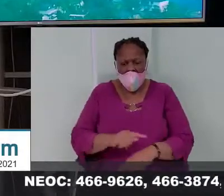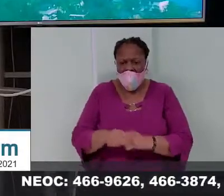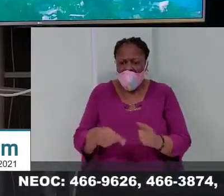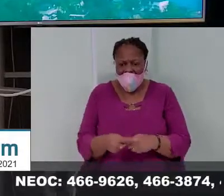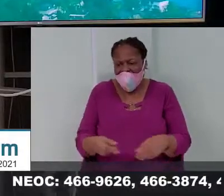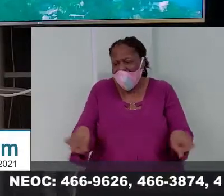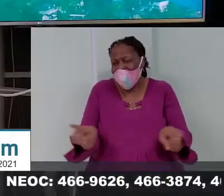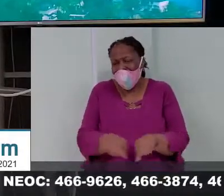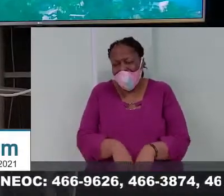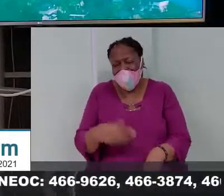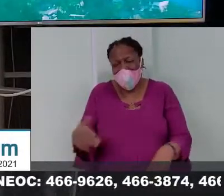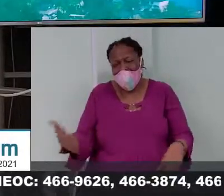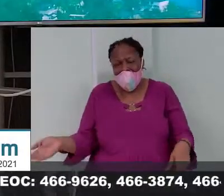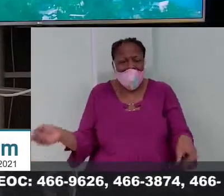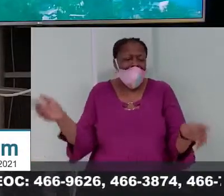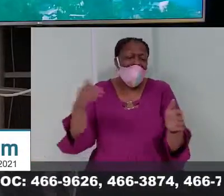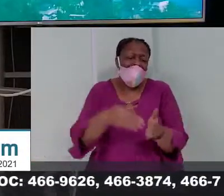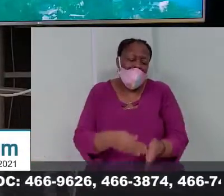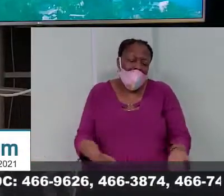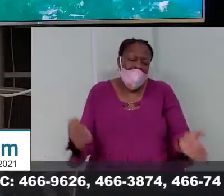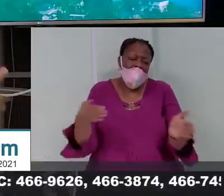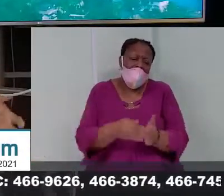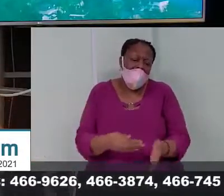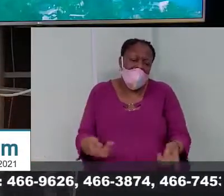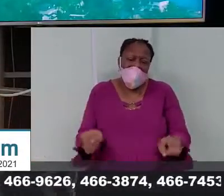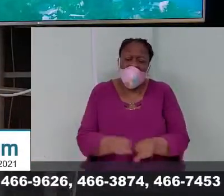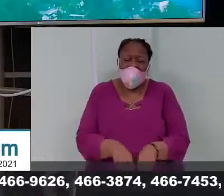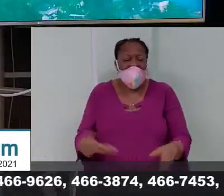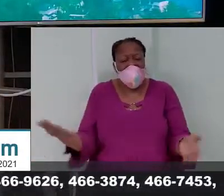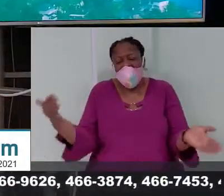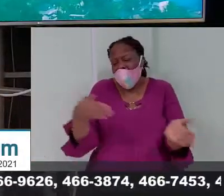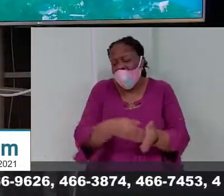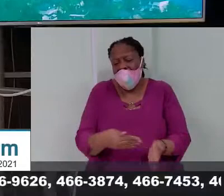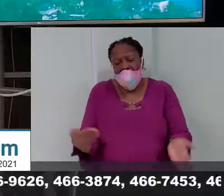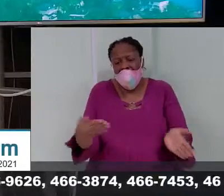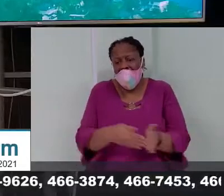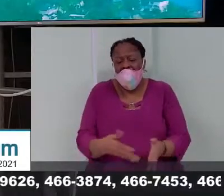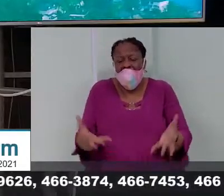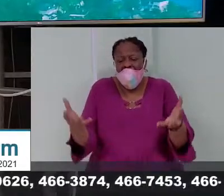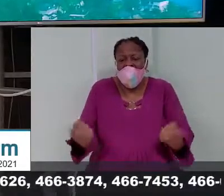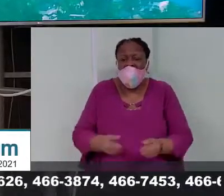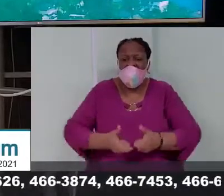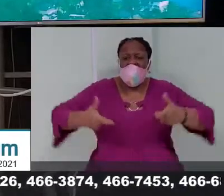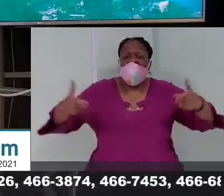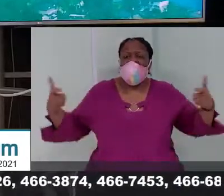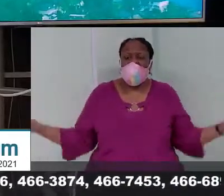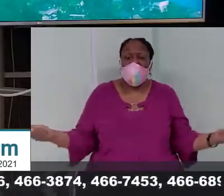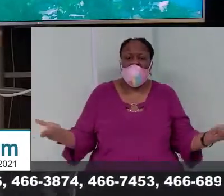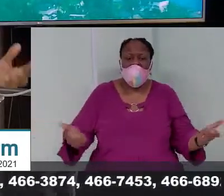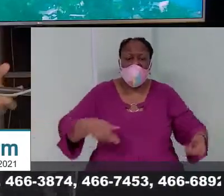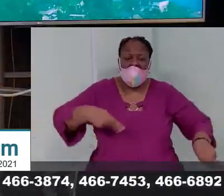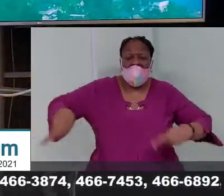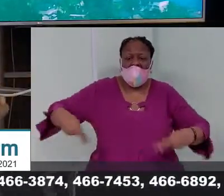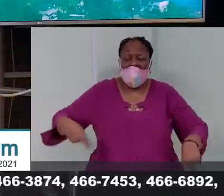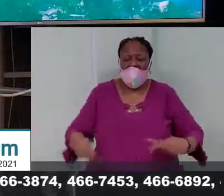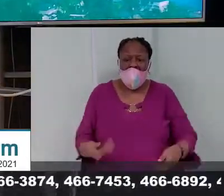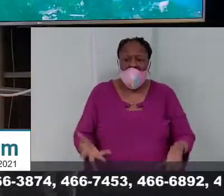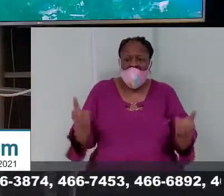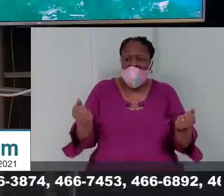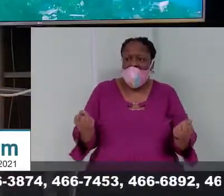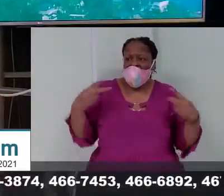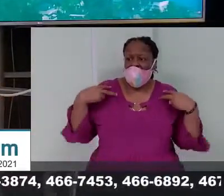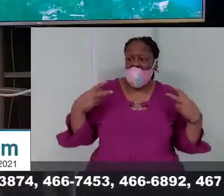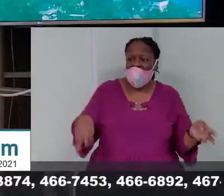over again, where persons want to have mass events. People want to show up in a stadium with 1,000,